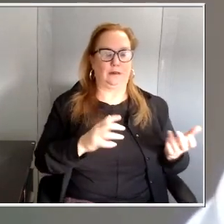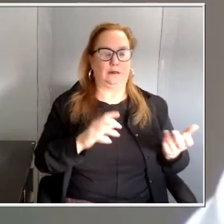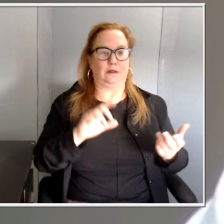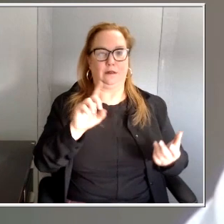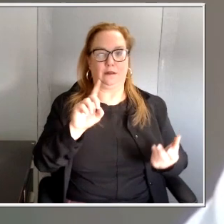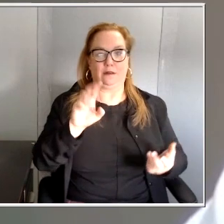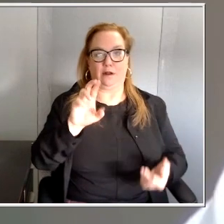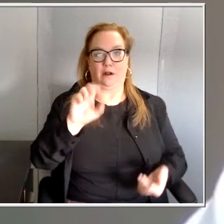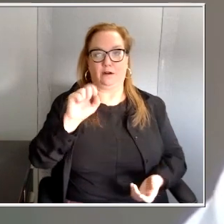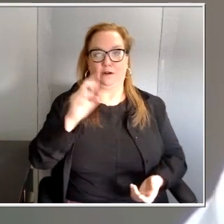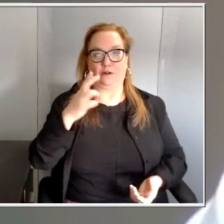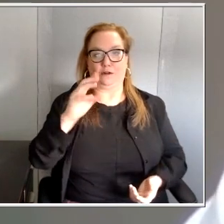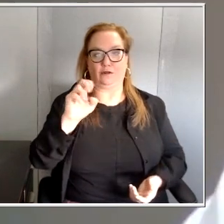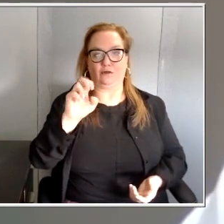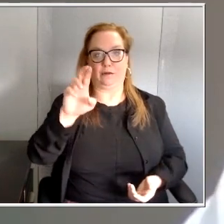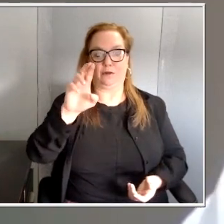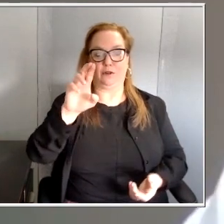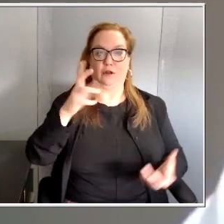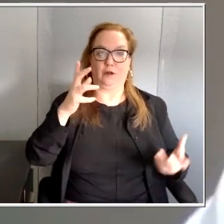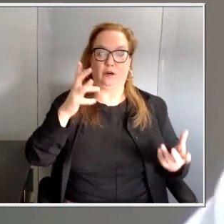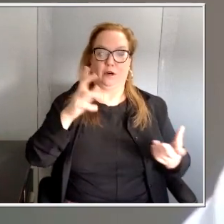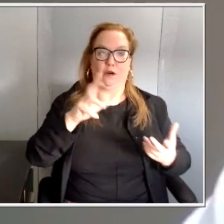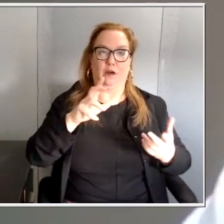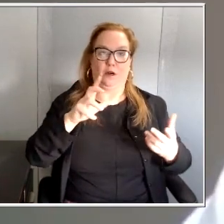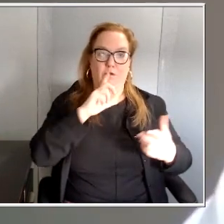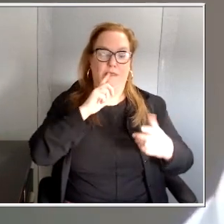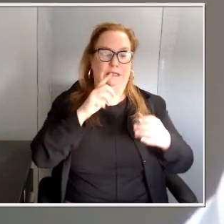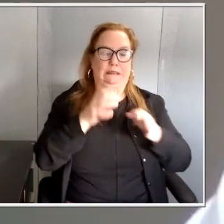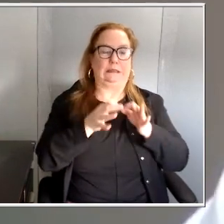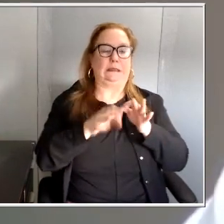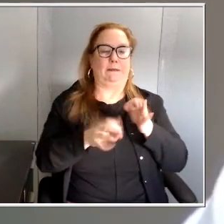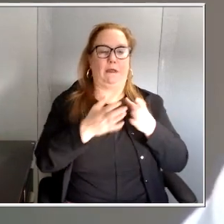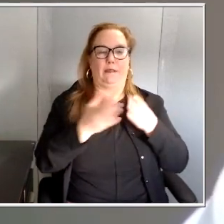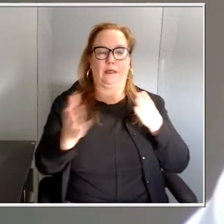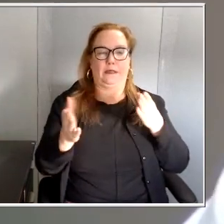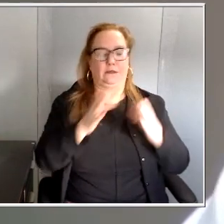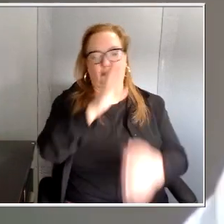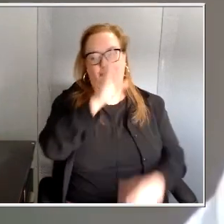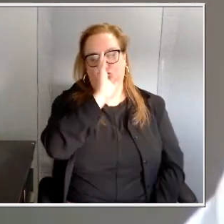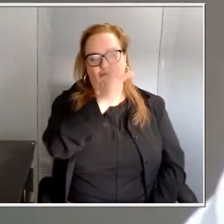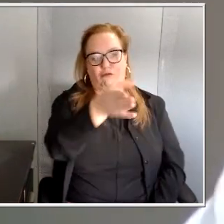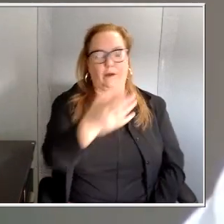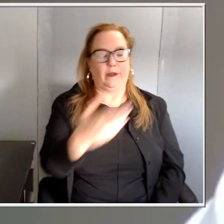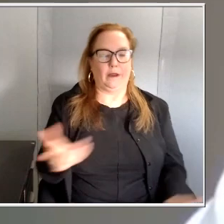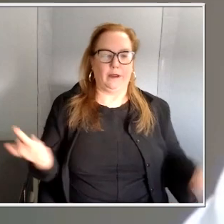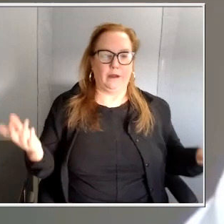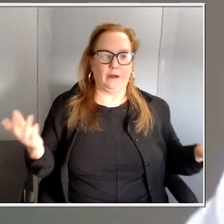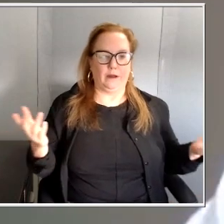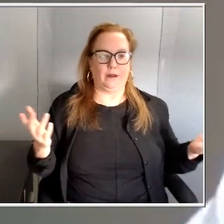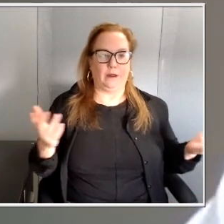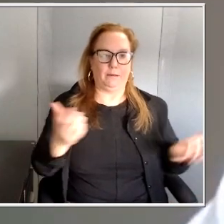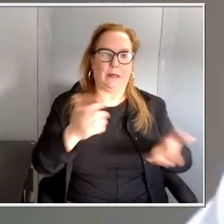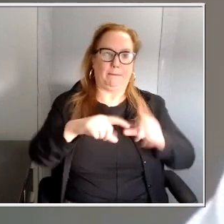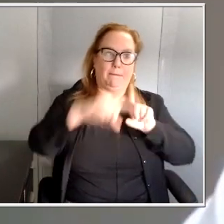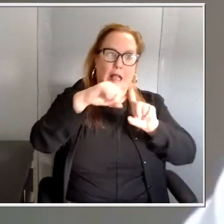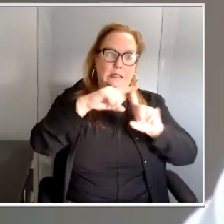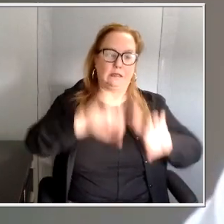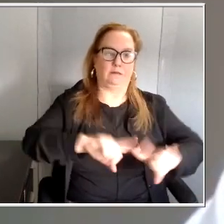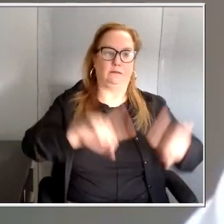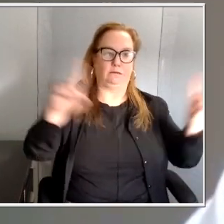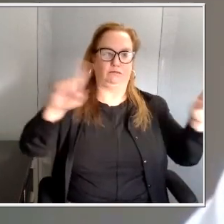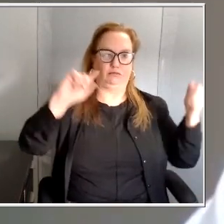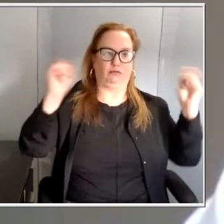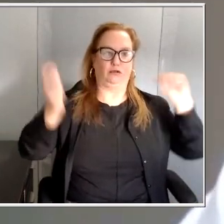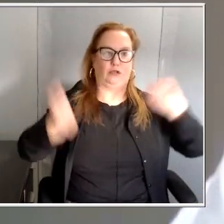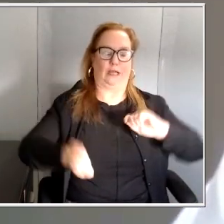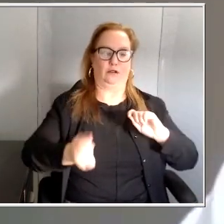Scrimshire, that we took actions that were very simple, that were very straightforward, and that made a positive difference.